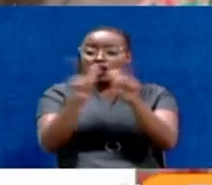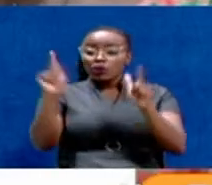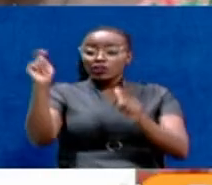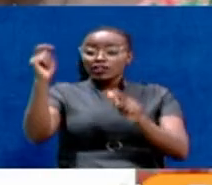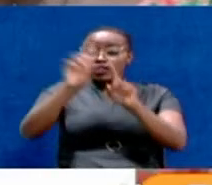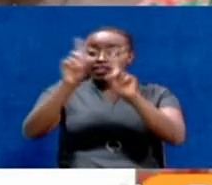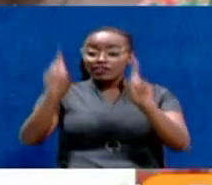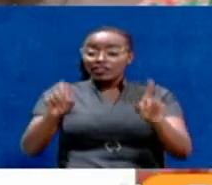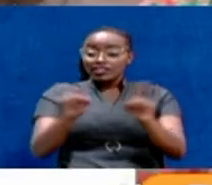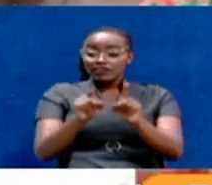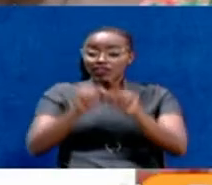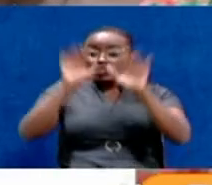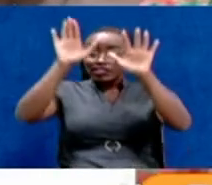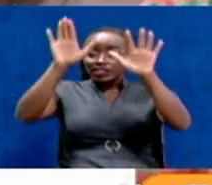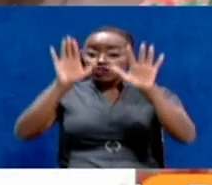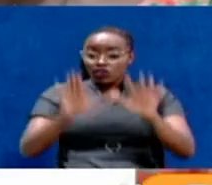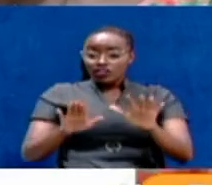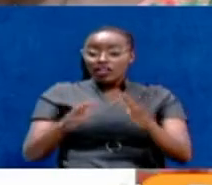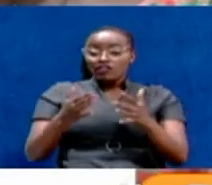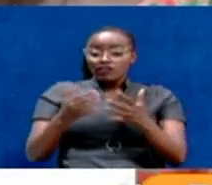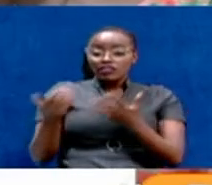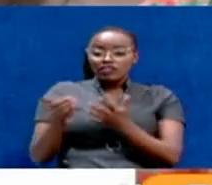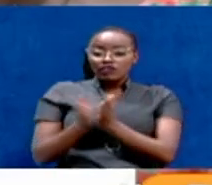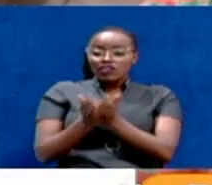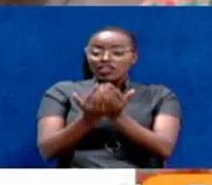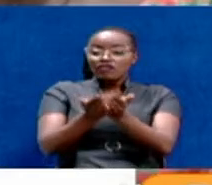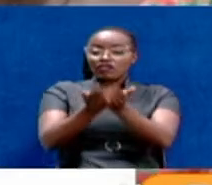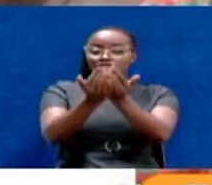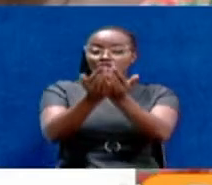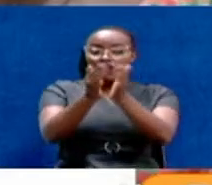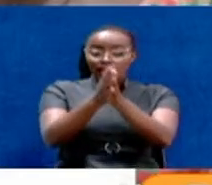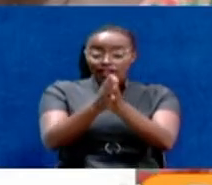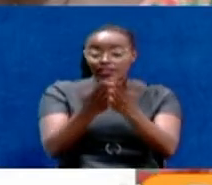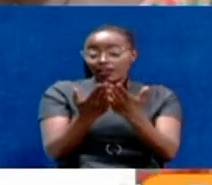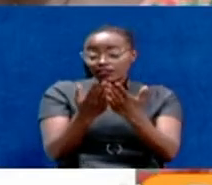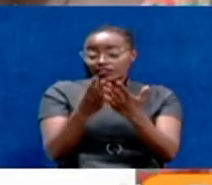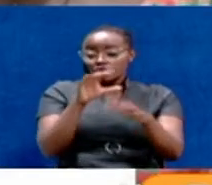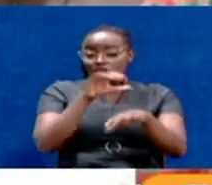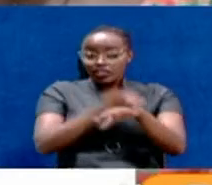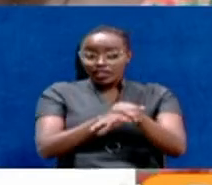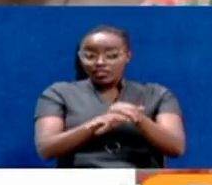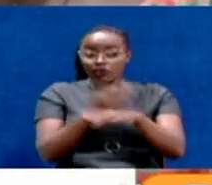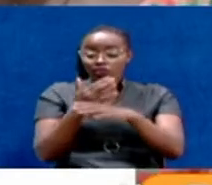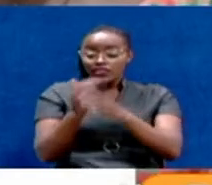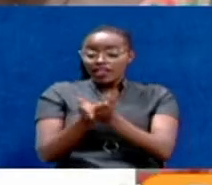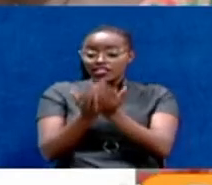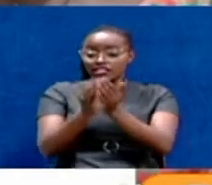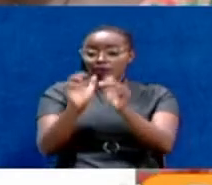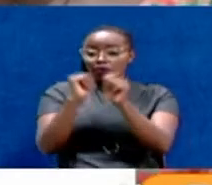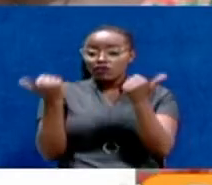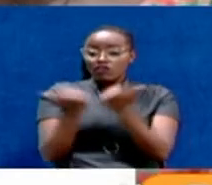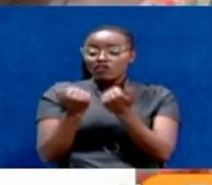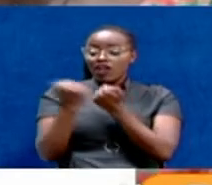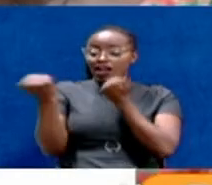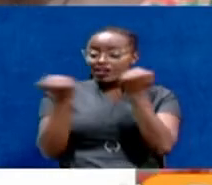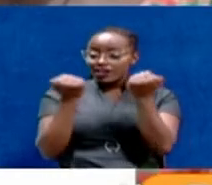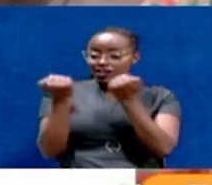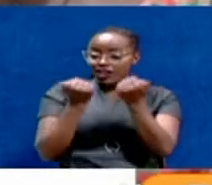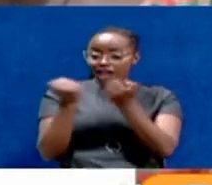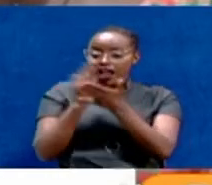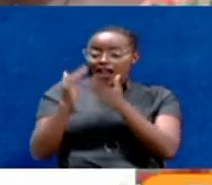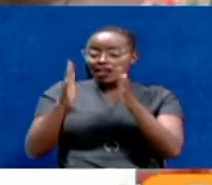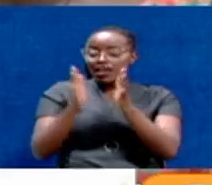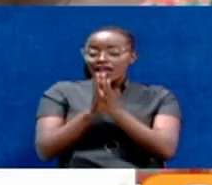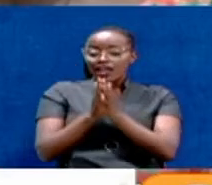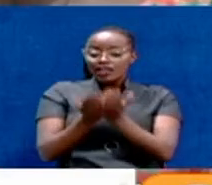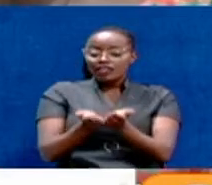Kenya? And this is an important aspect in shipping and also a revenue earner to immigration, ship agents, car hire operators, and